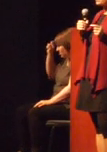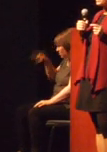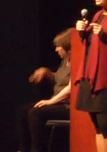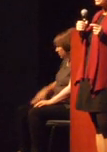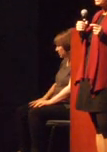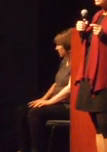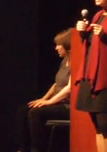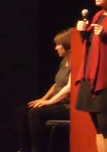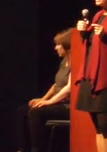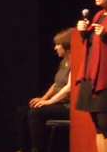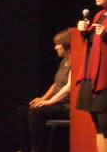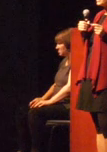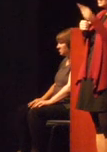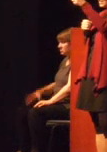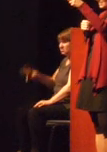about the prompt?